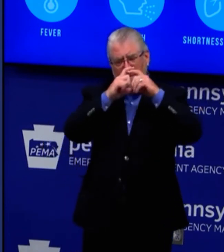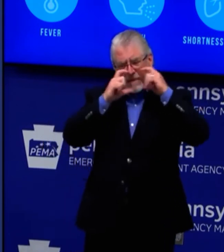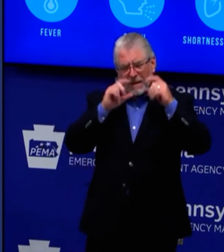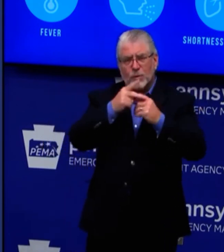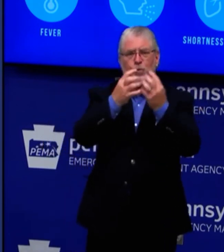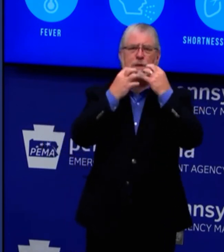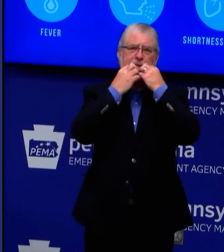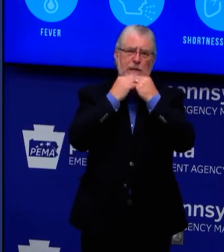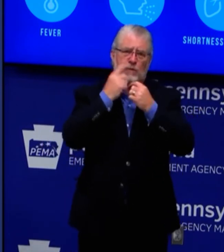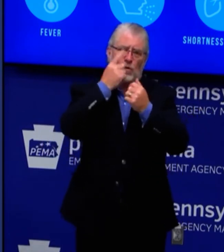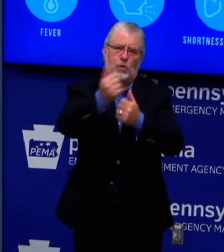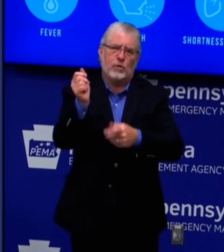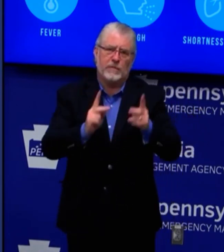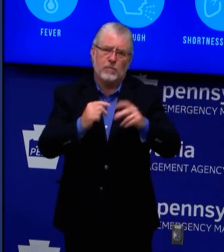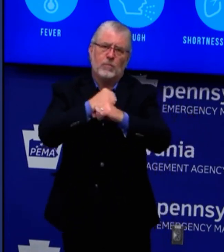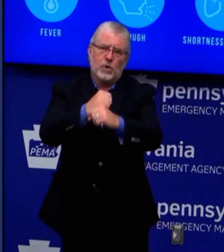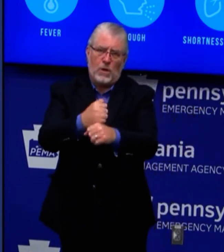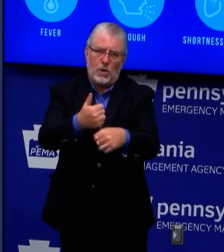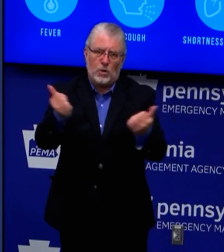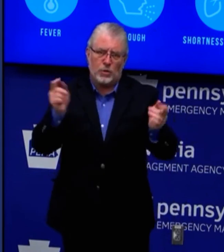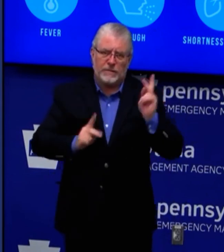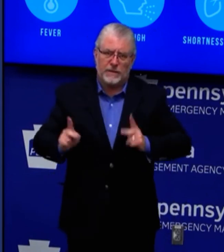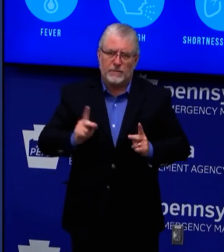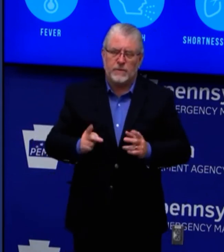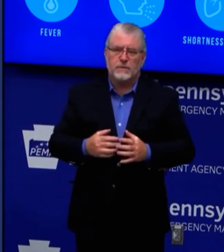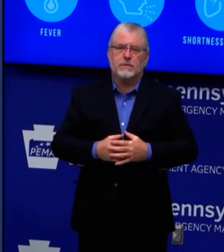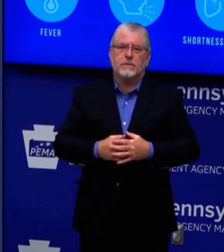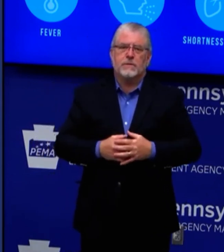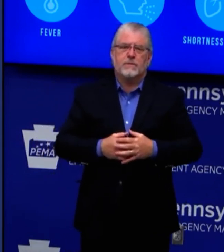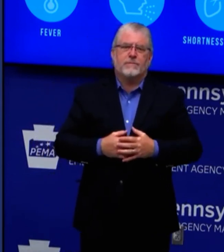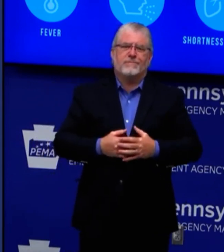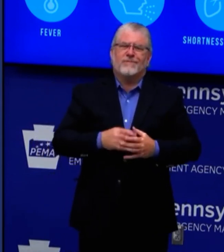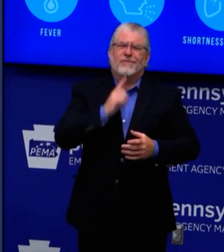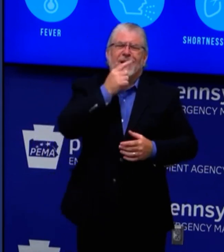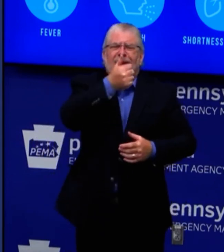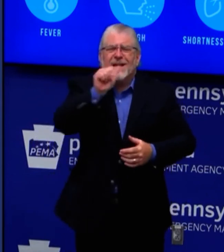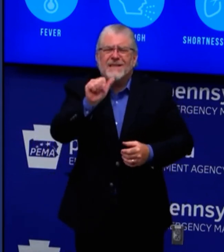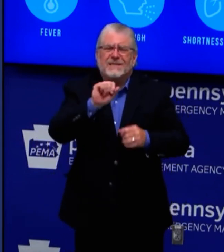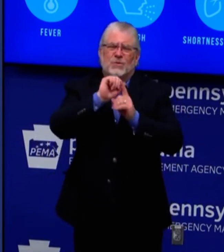I think in any setting where you're going to be close to people, you should wear a mask.